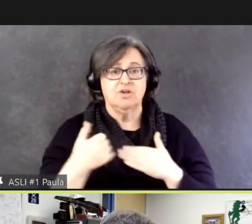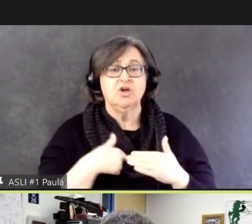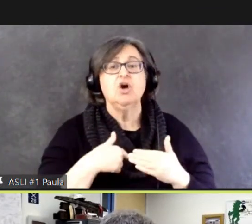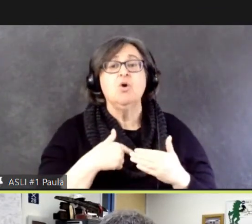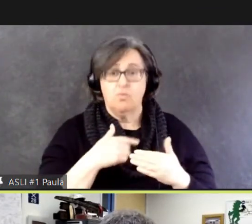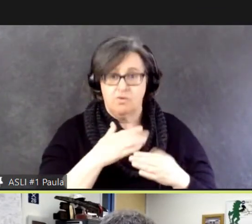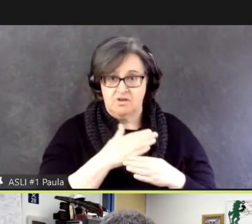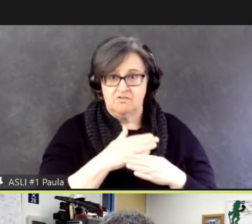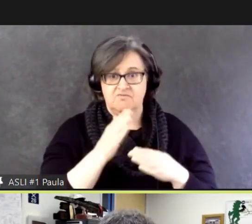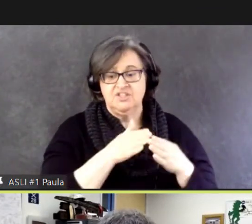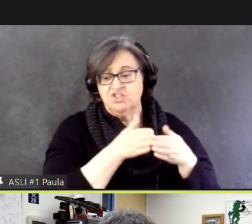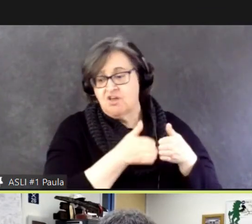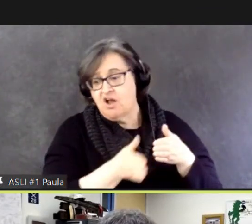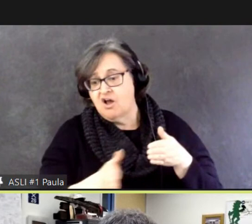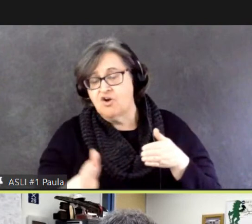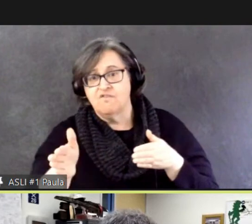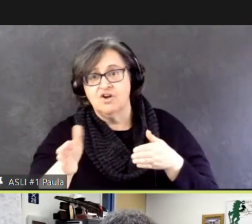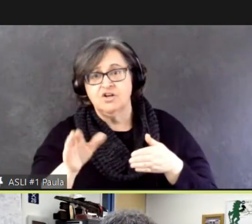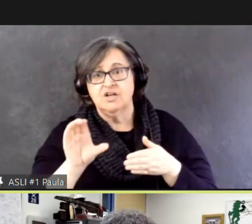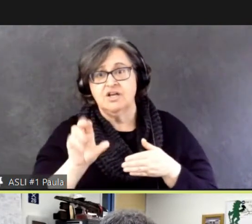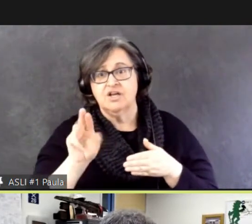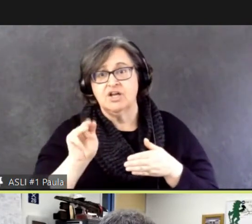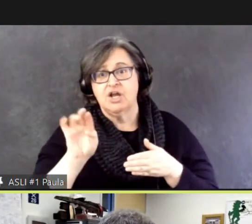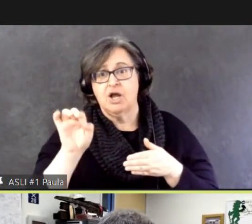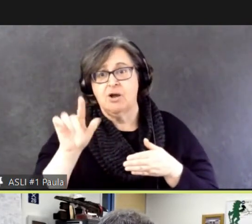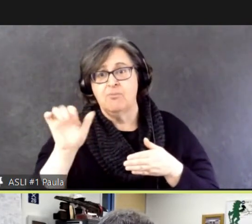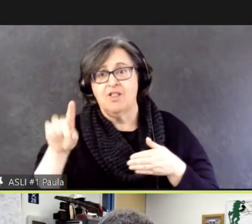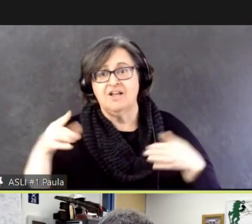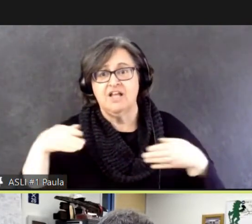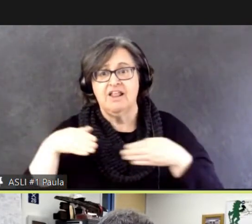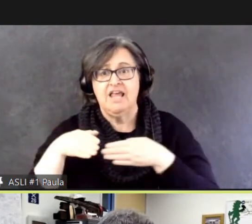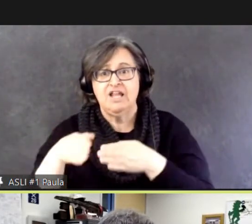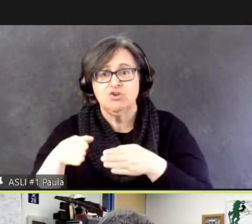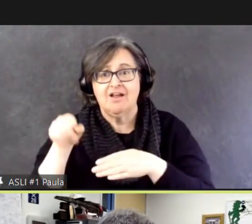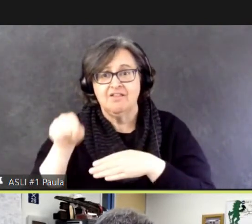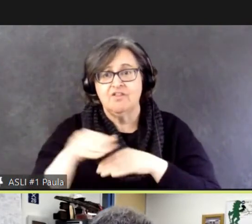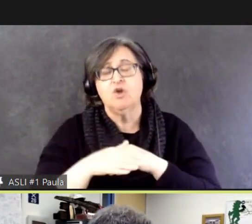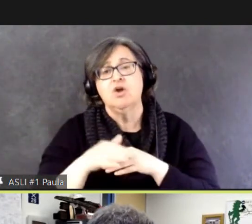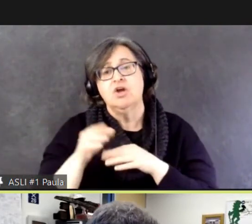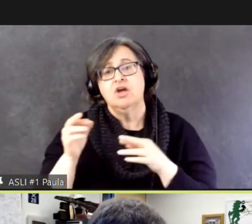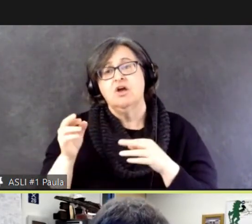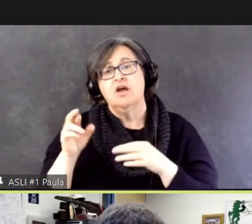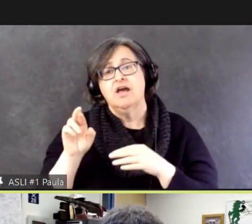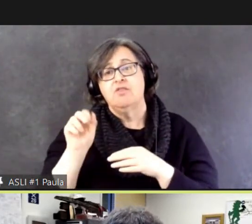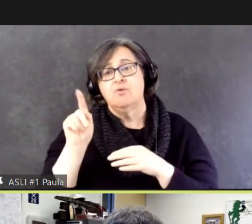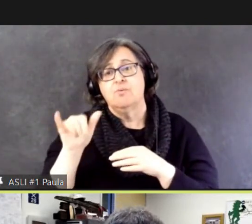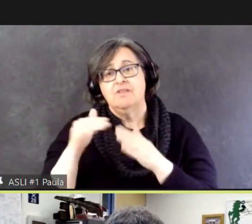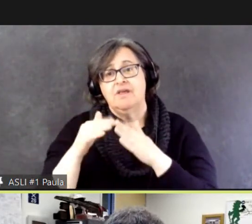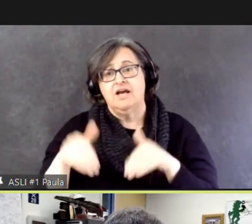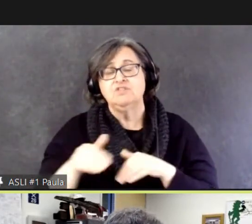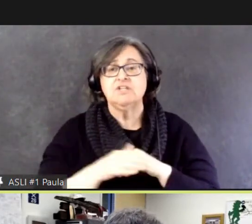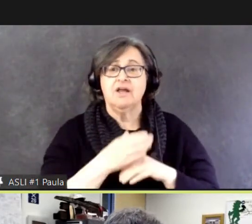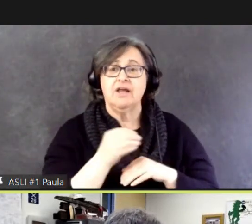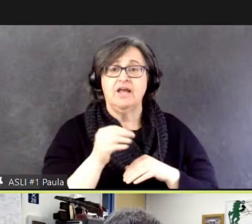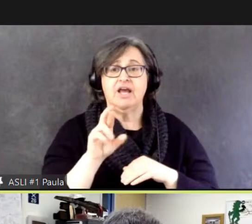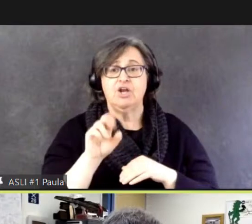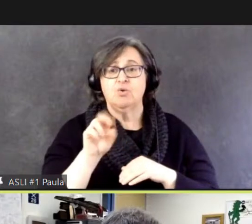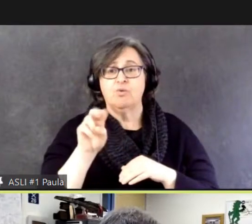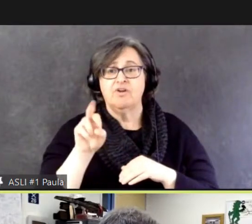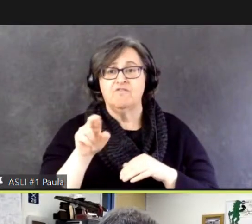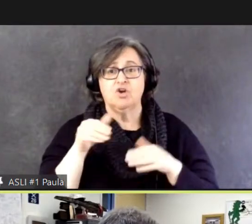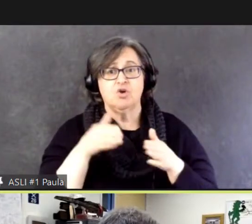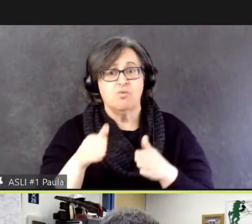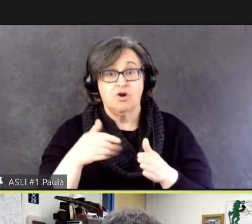cutover at Cumberland interlocking in the relay house there, and we've begun the cutover at River Road. And we are marching very